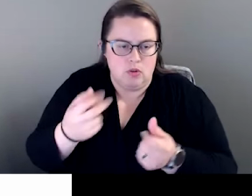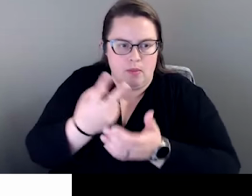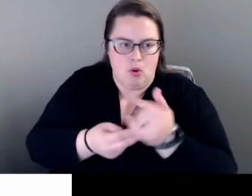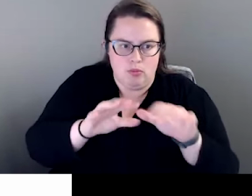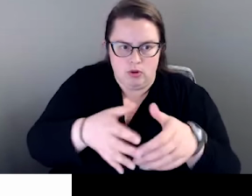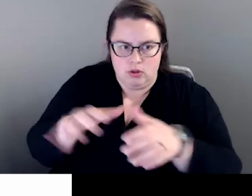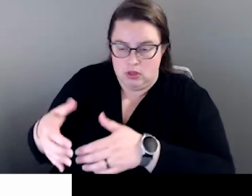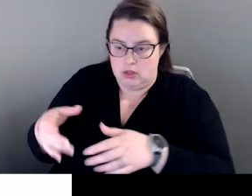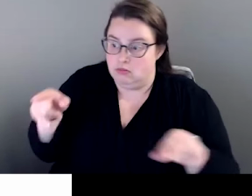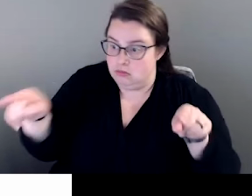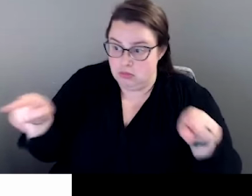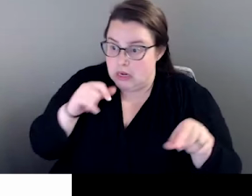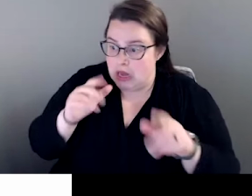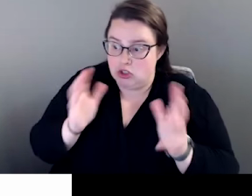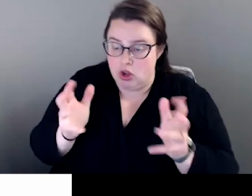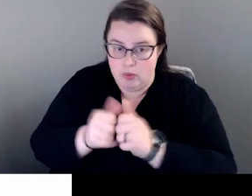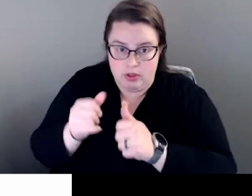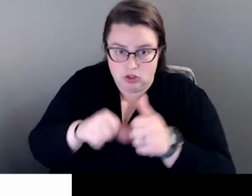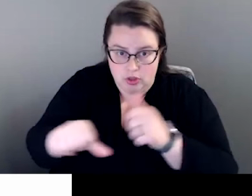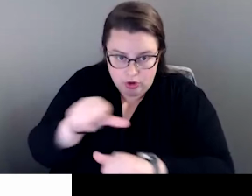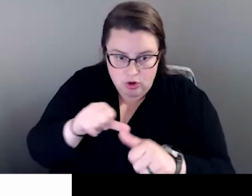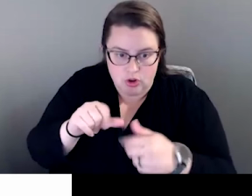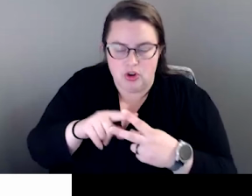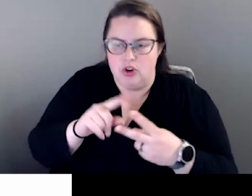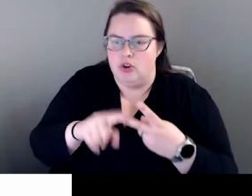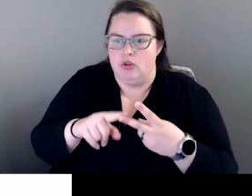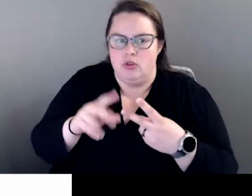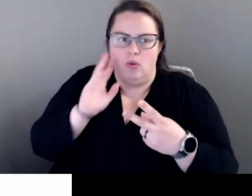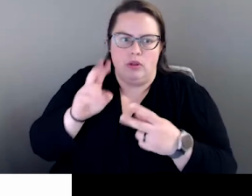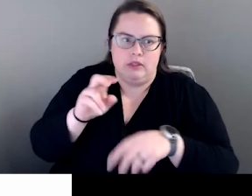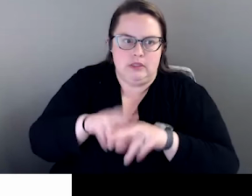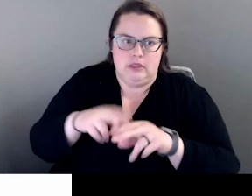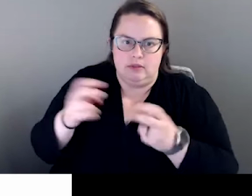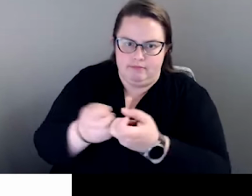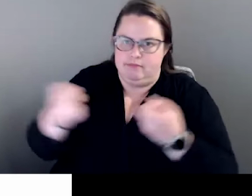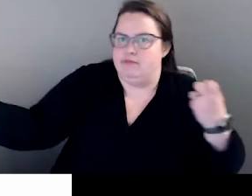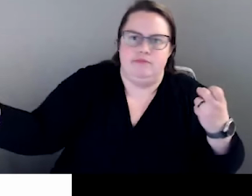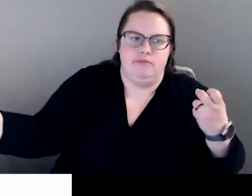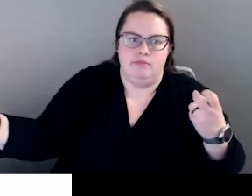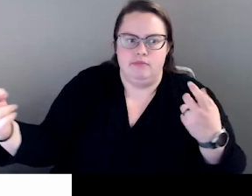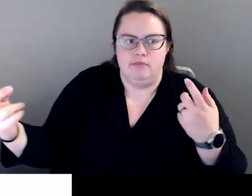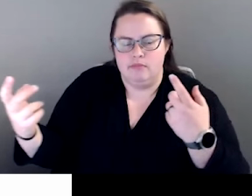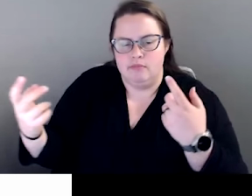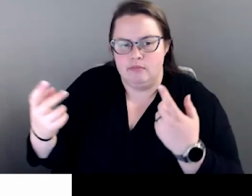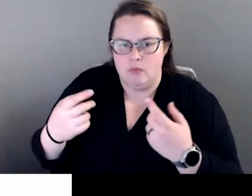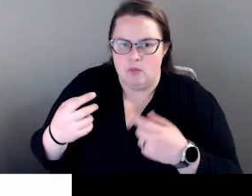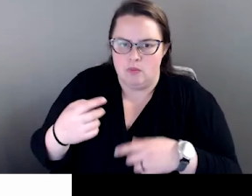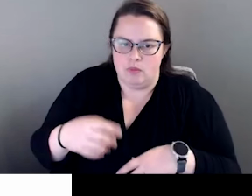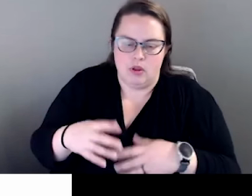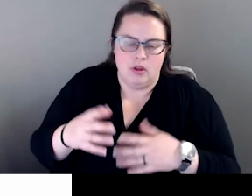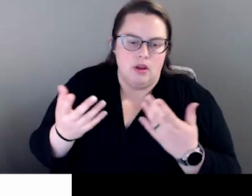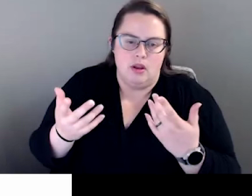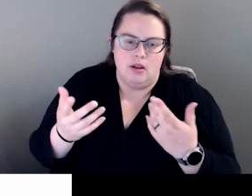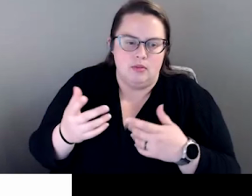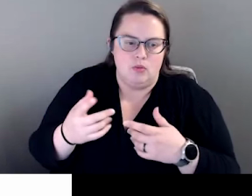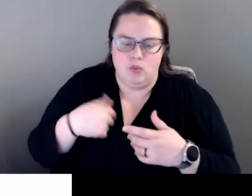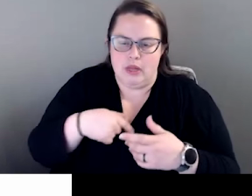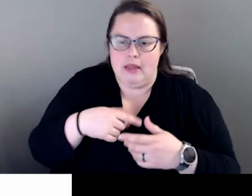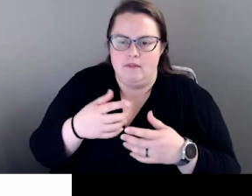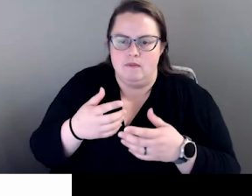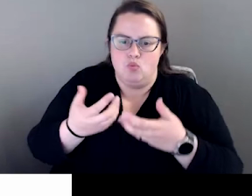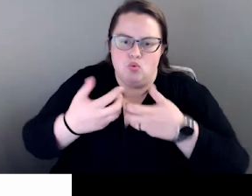not gonna talk to each other, or you're just not gonna, you're gonna sit at one end of the classroom and the other one person's gonna sit in the front. So I've had it where we worked out something